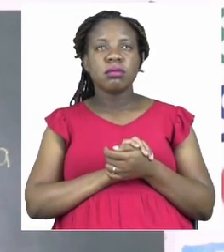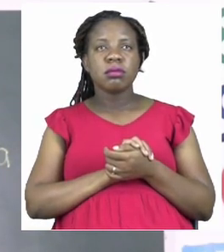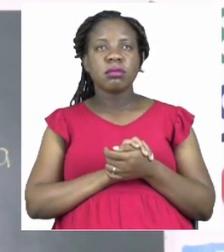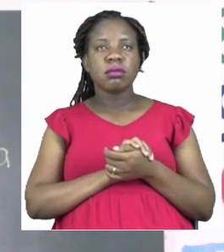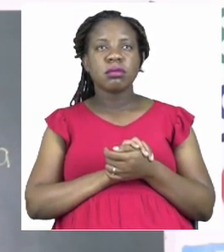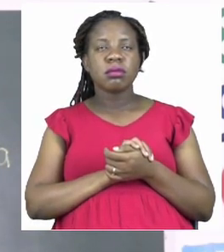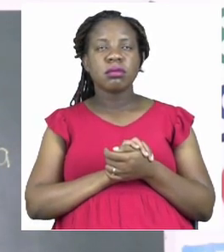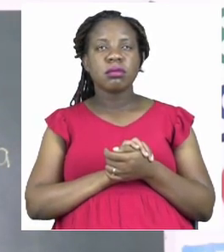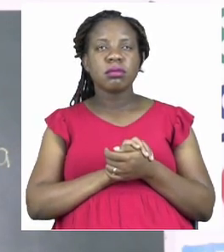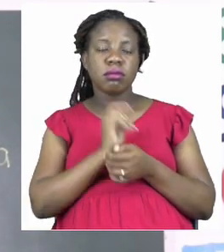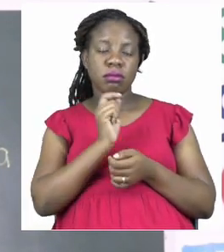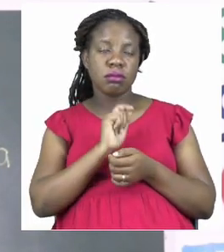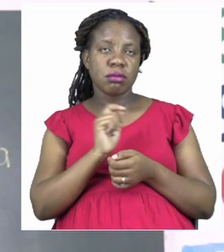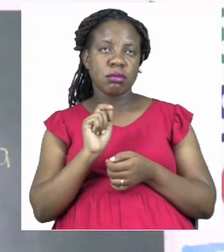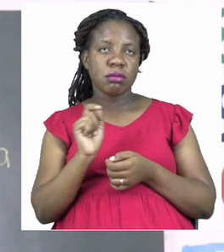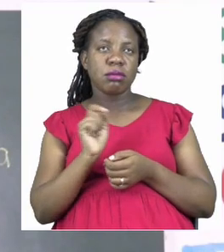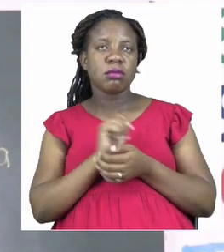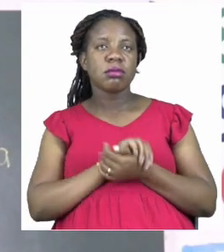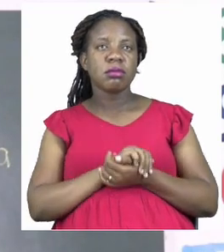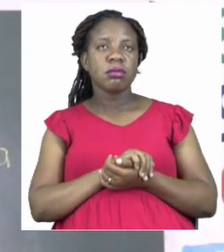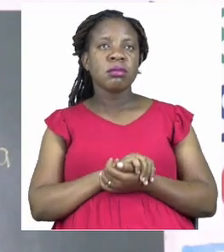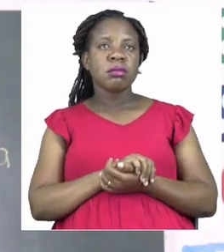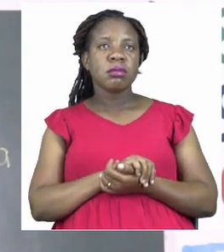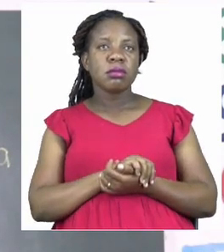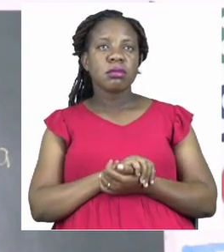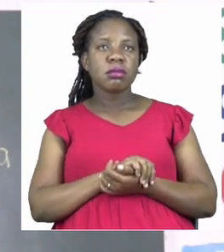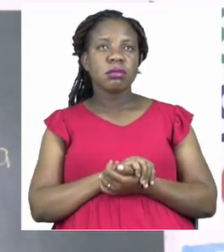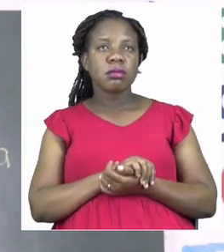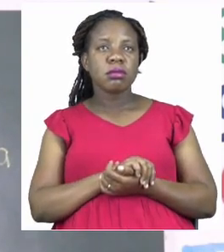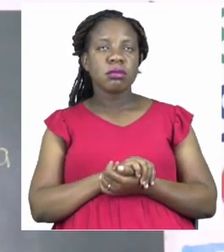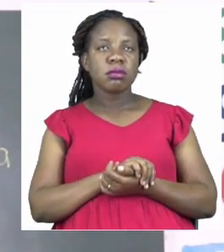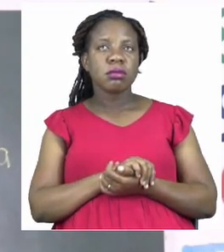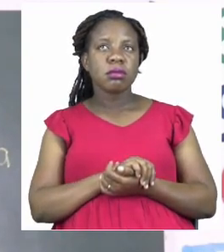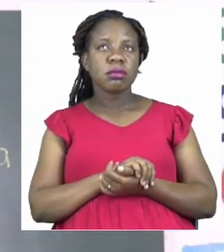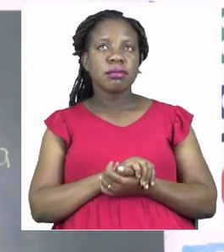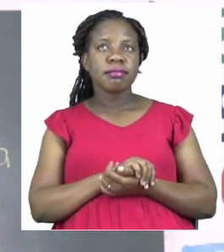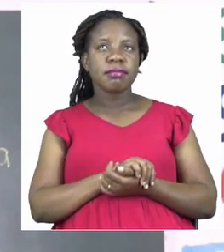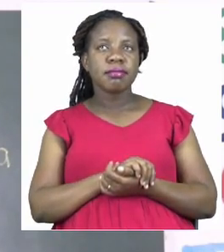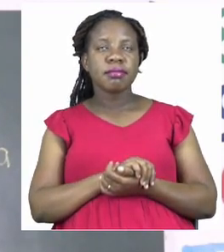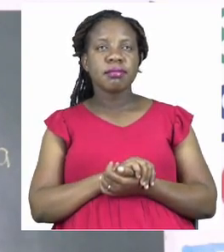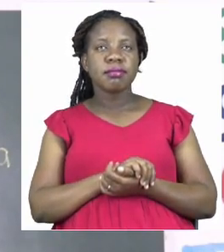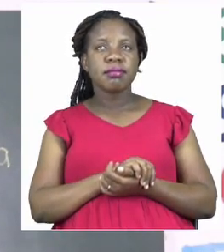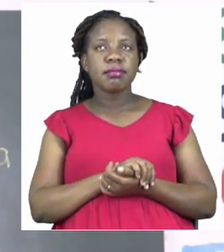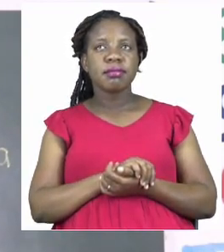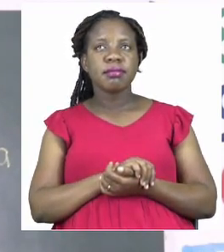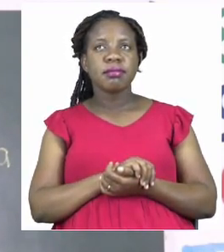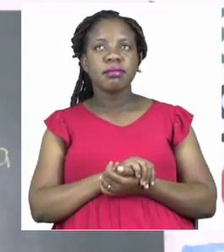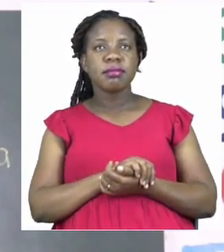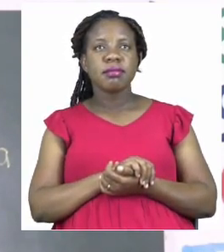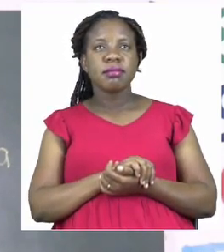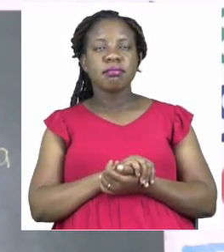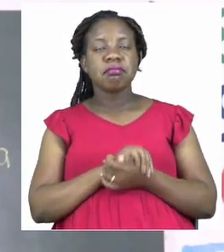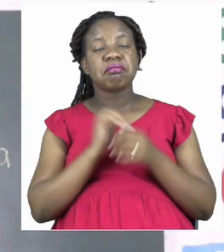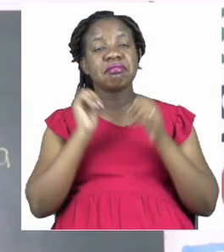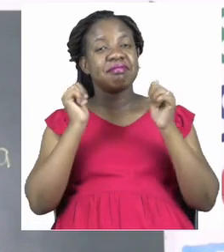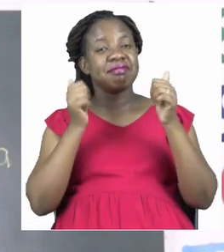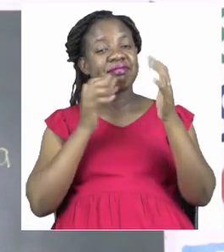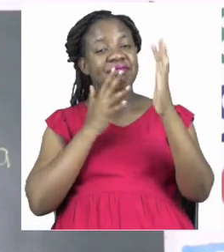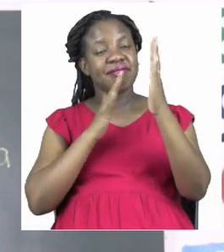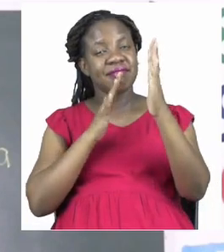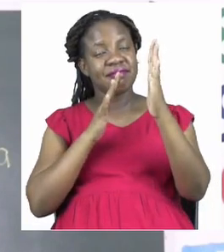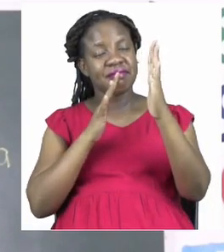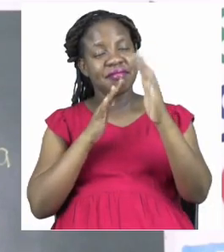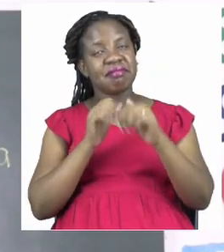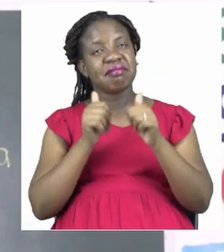And then the last word is sheep. Well done, grade